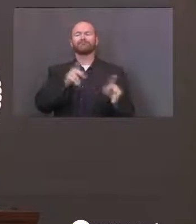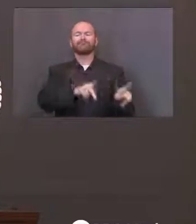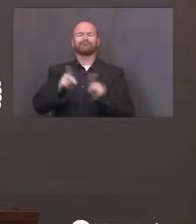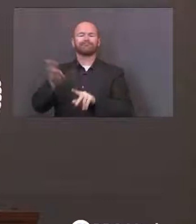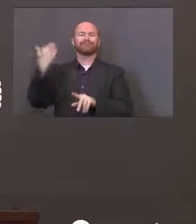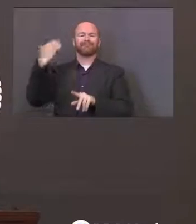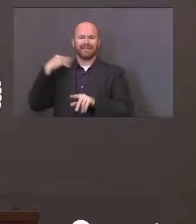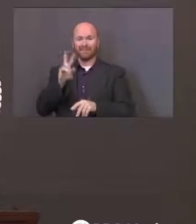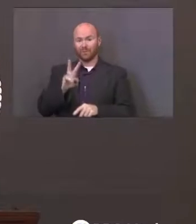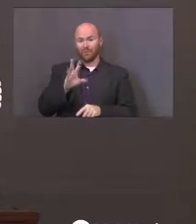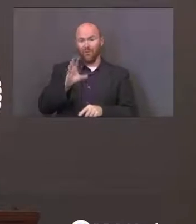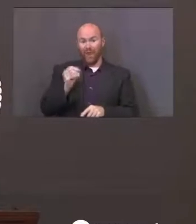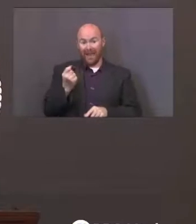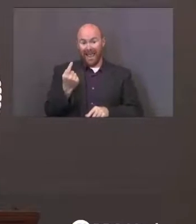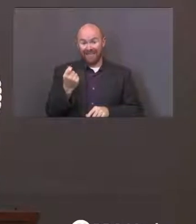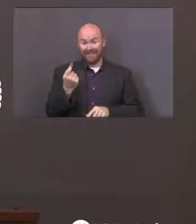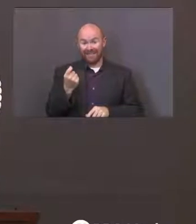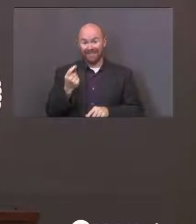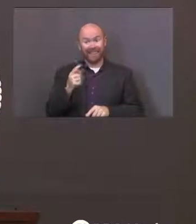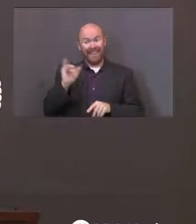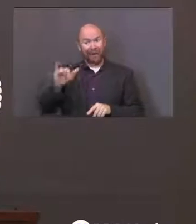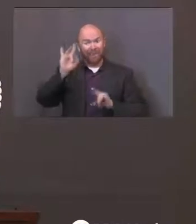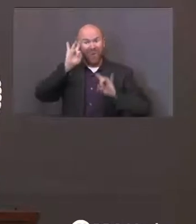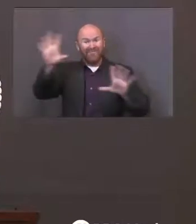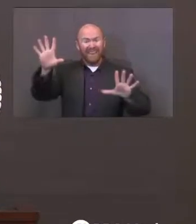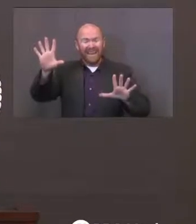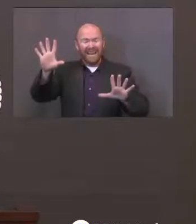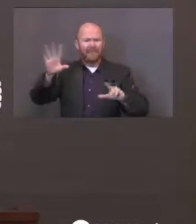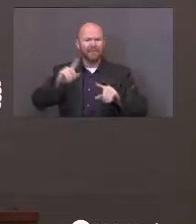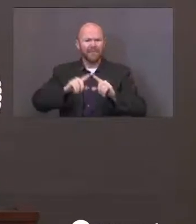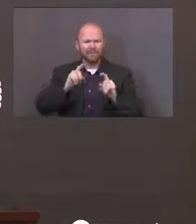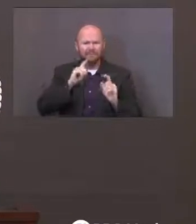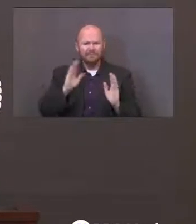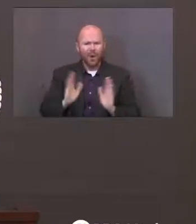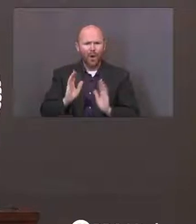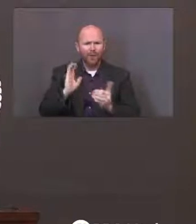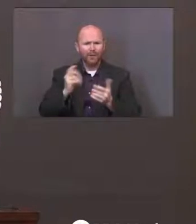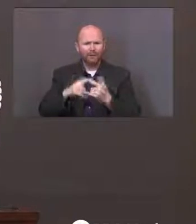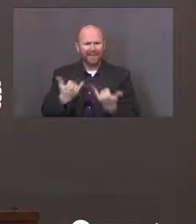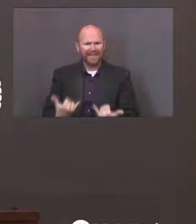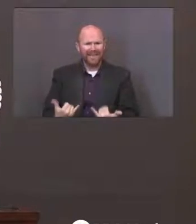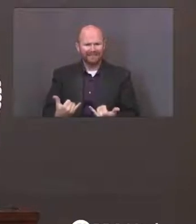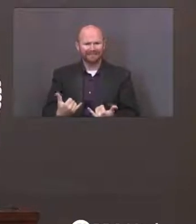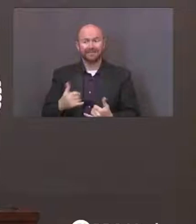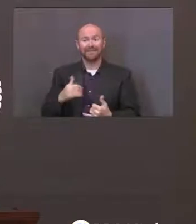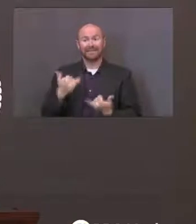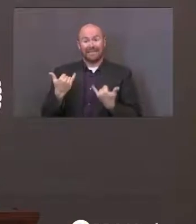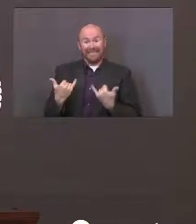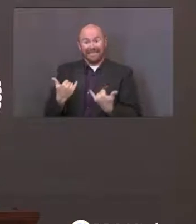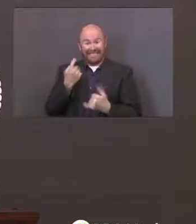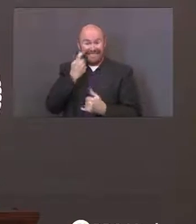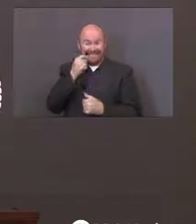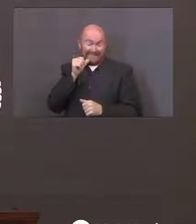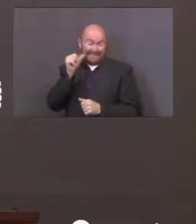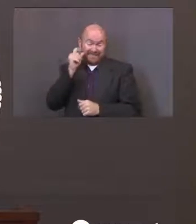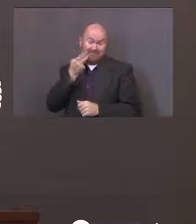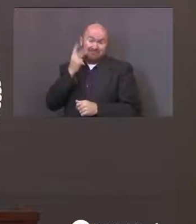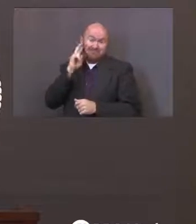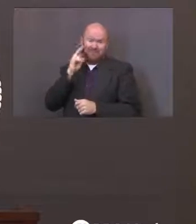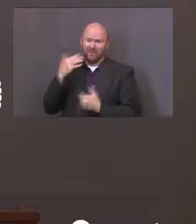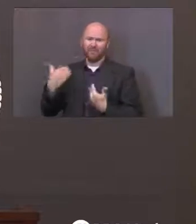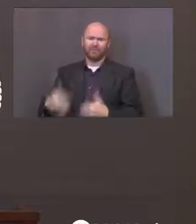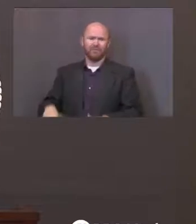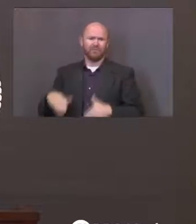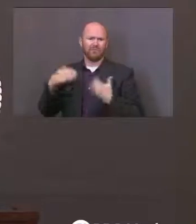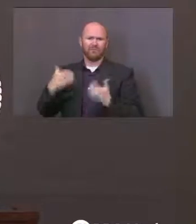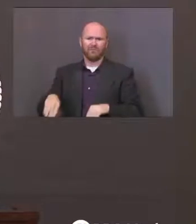similar but smaller in size. The magnitude of this one, Category 1 winds from as far away